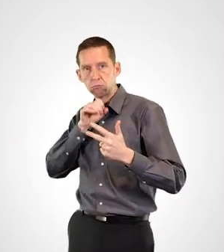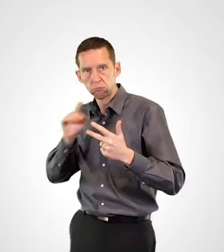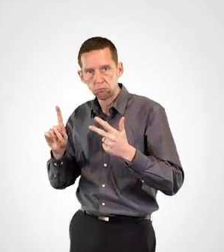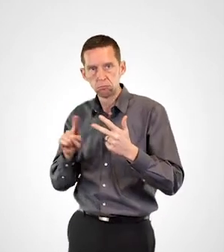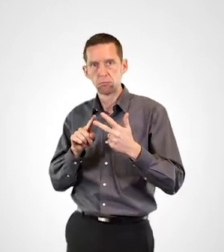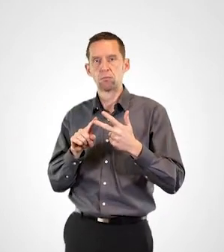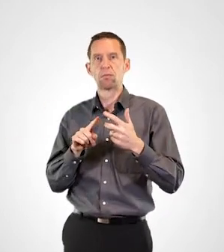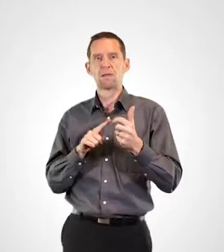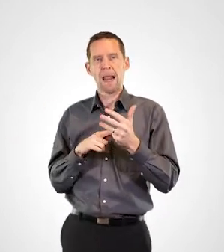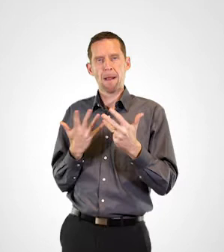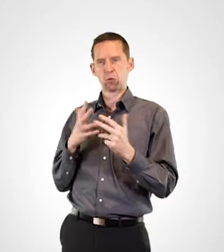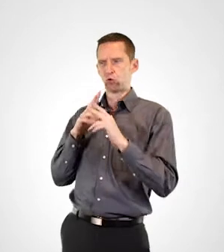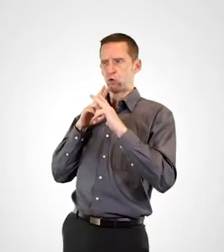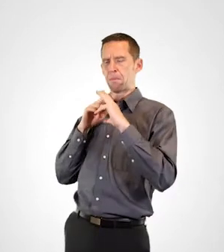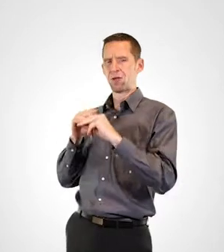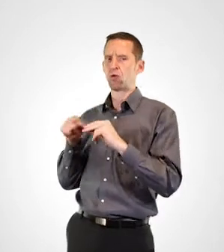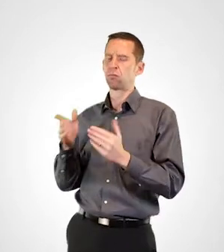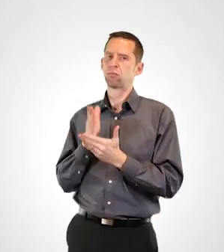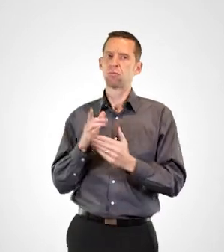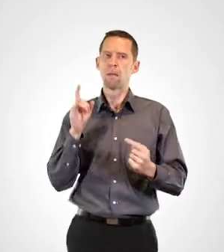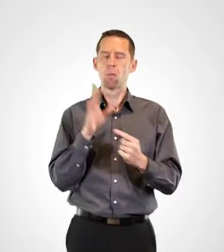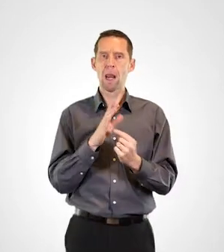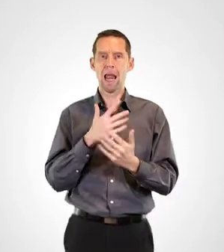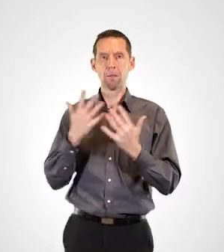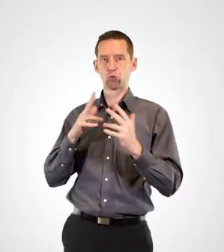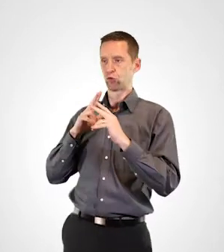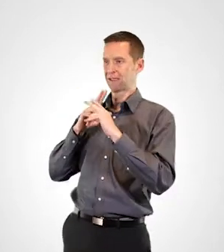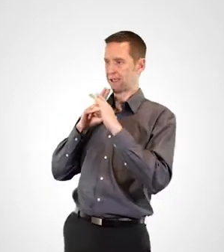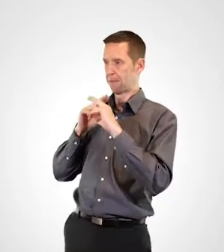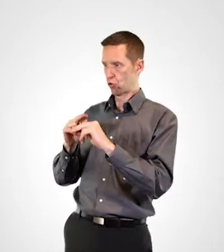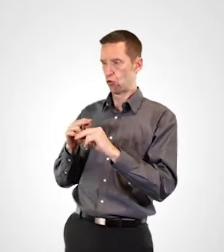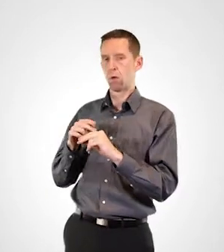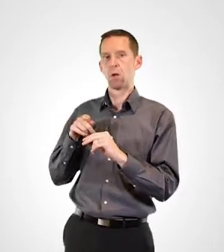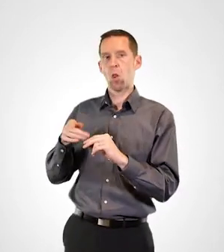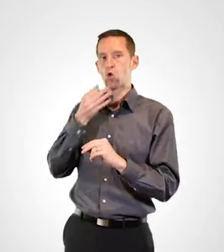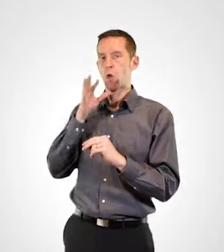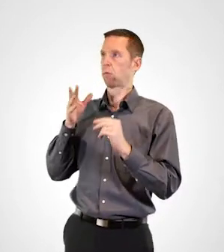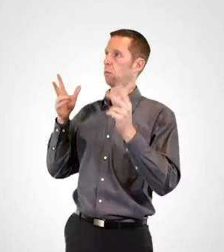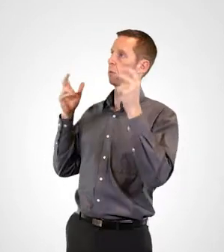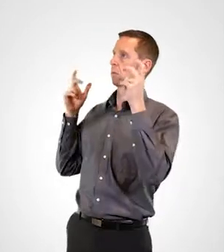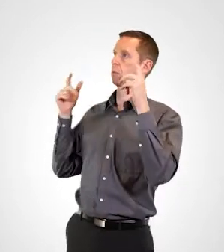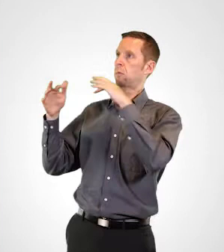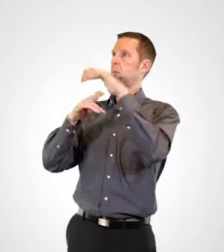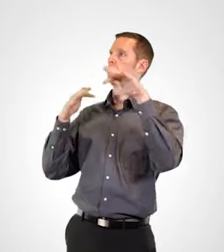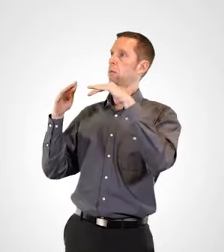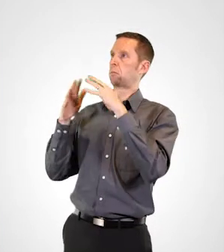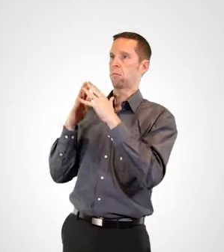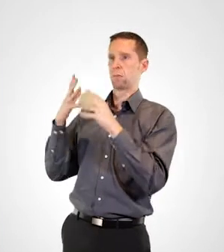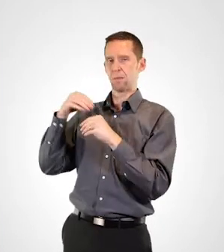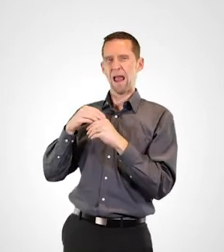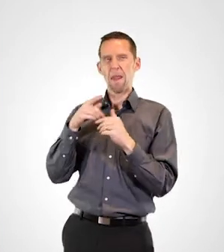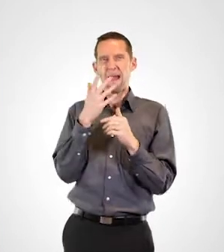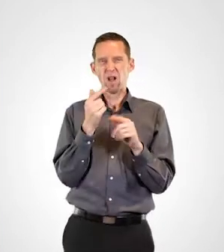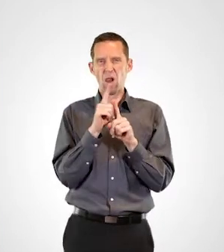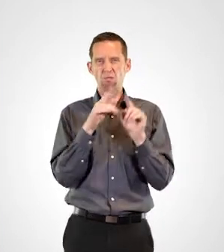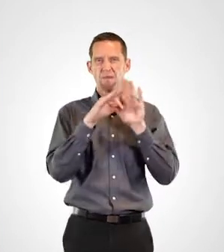information about how much speech, and this is really, really important, how much speech the child is exposed to that's considered meaningful. And they have an algorithm